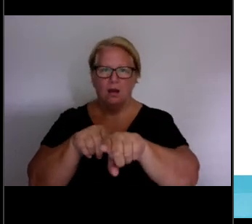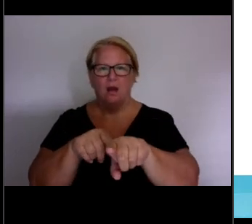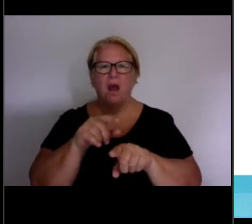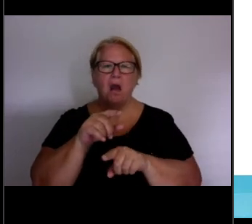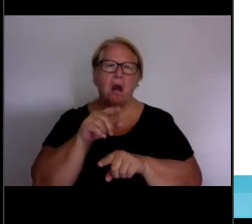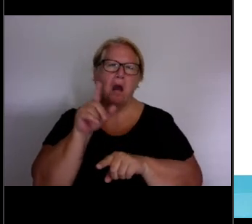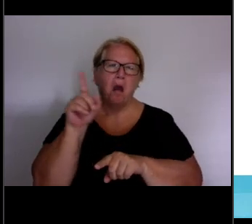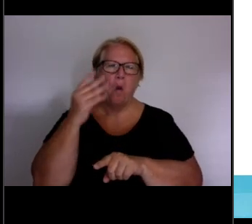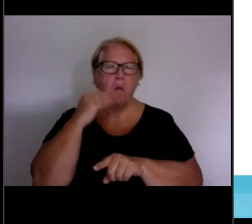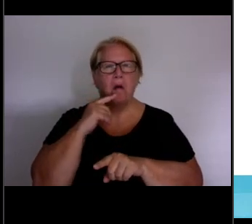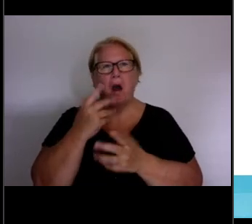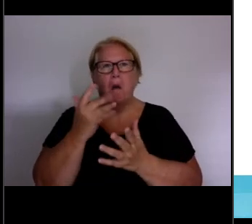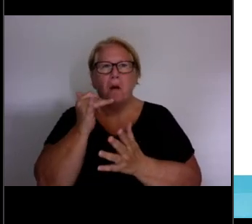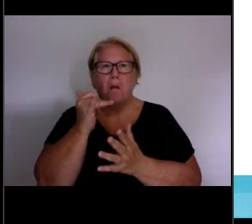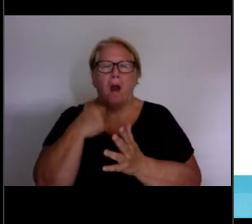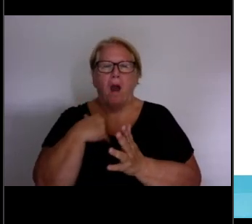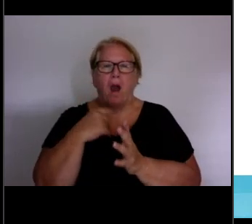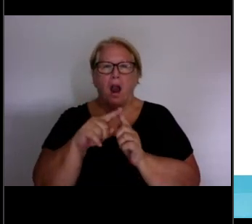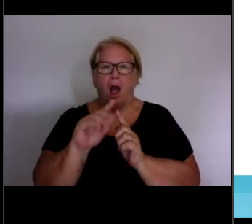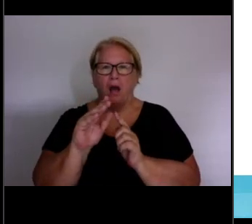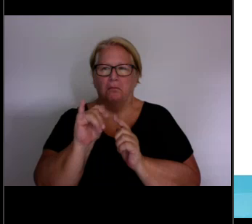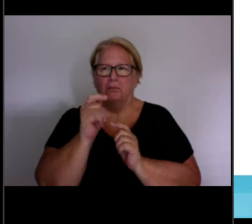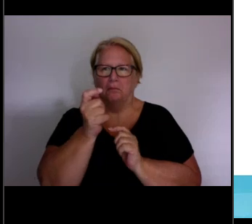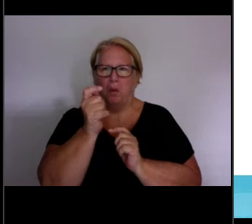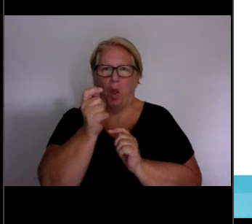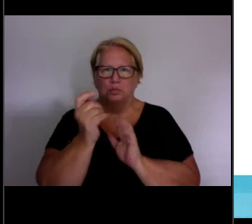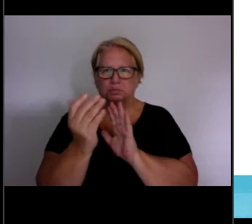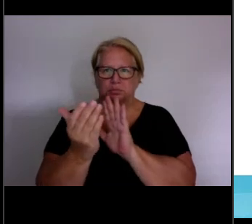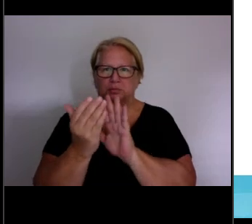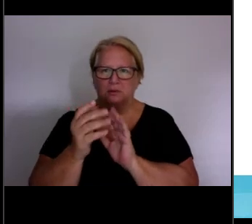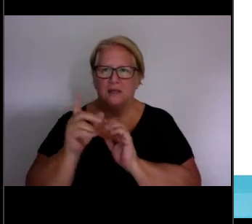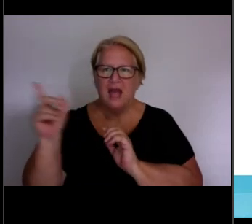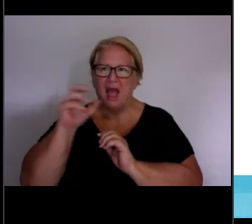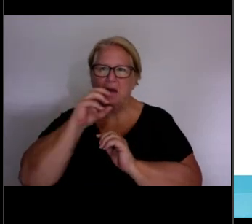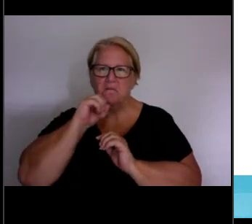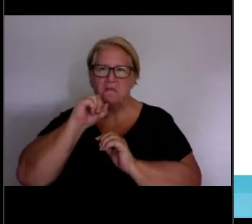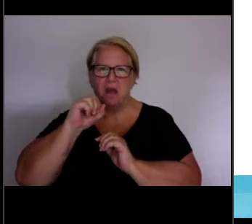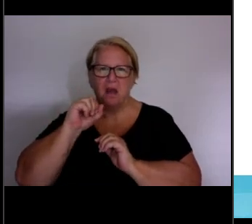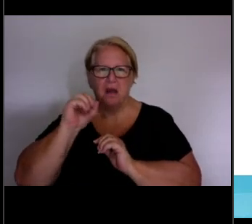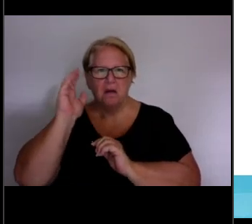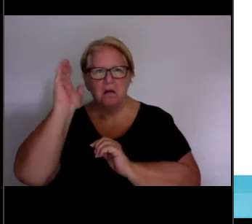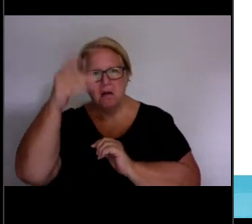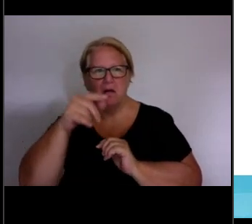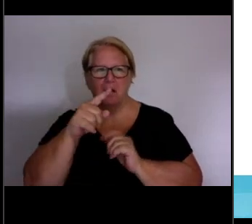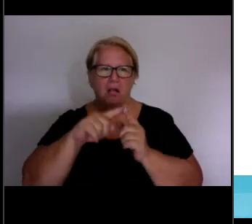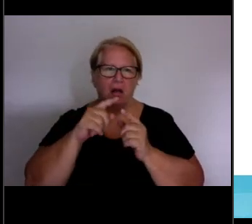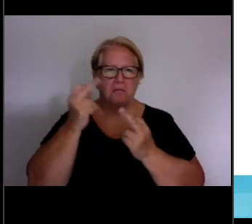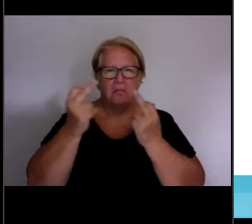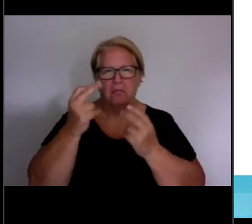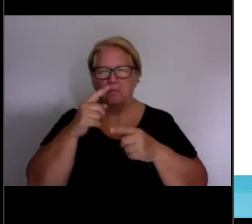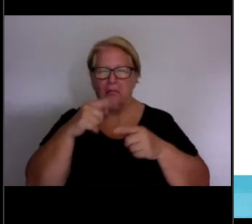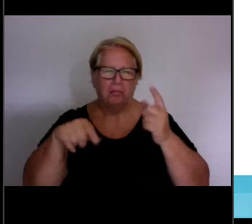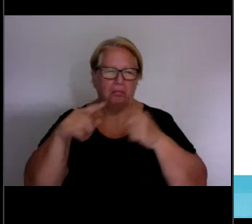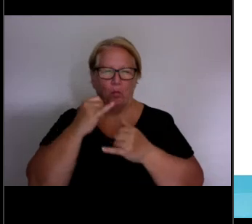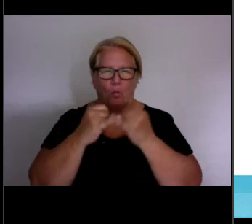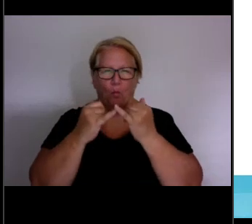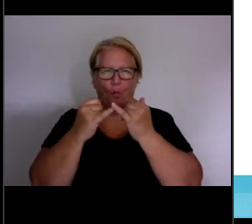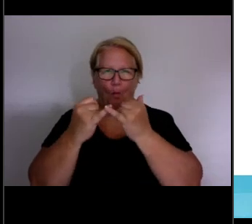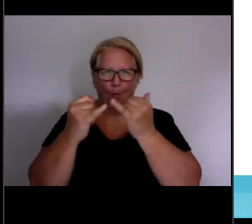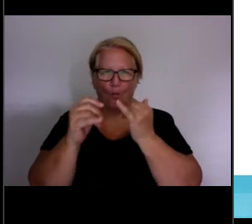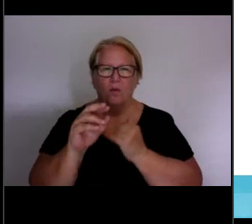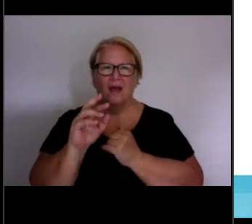fine. I think she might have waved. He honked. She gave him the finger. But basically things escalated, and he then threw